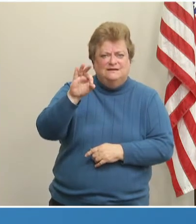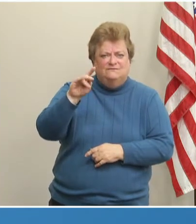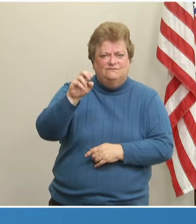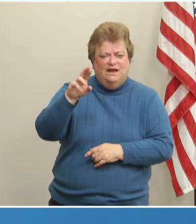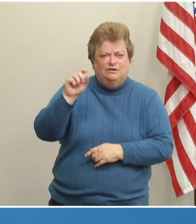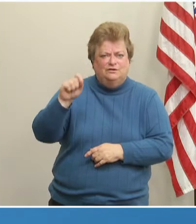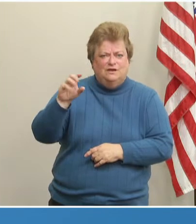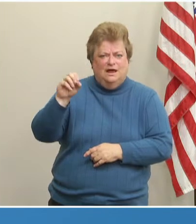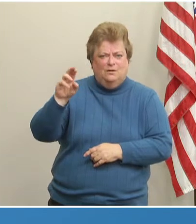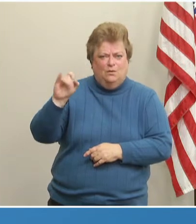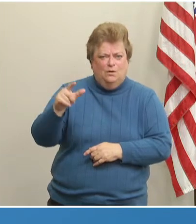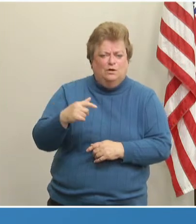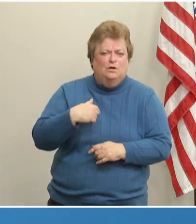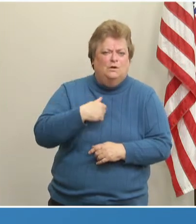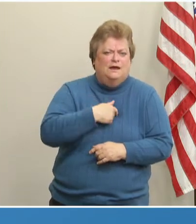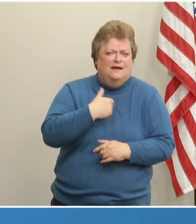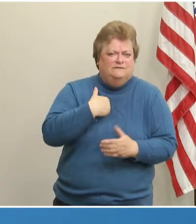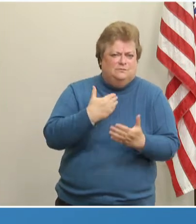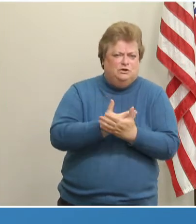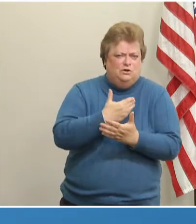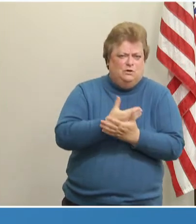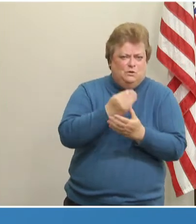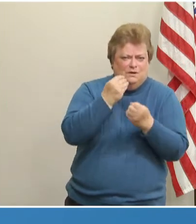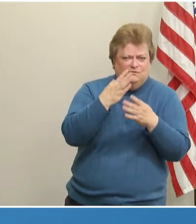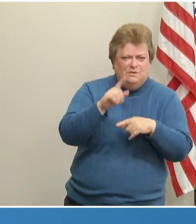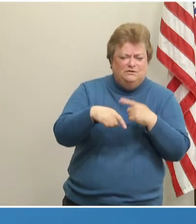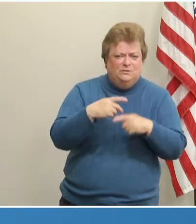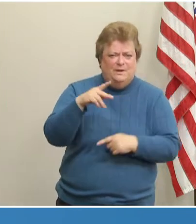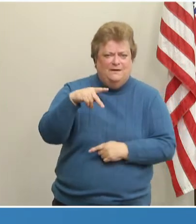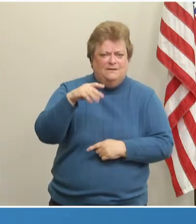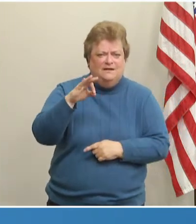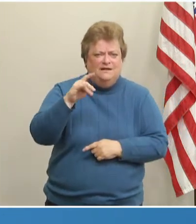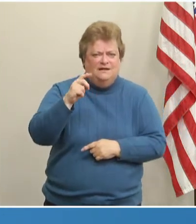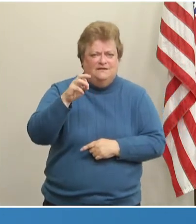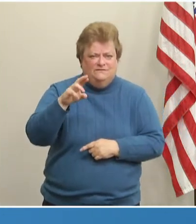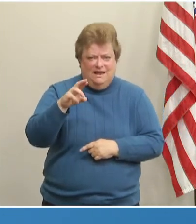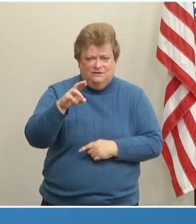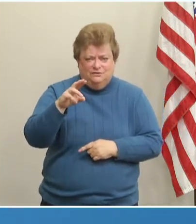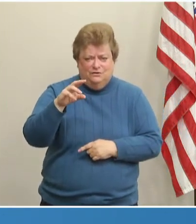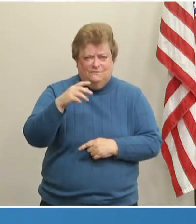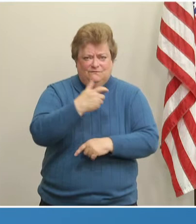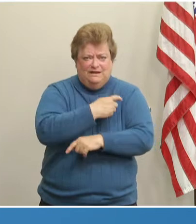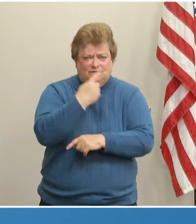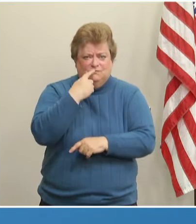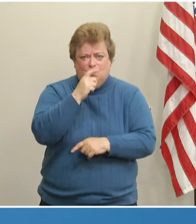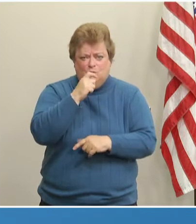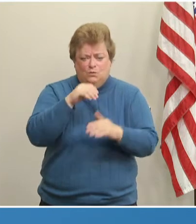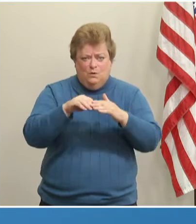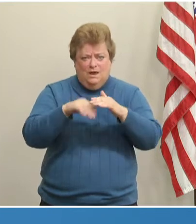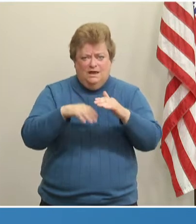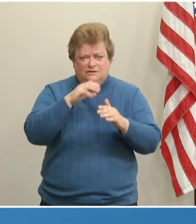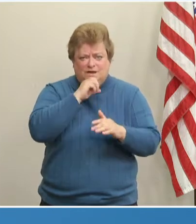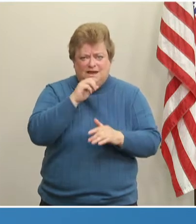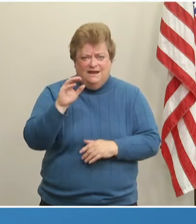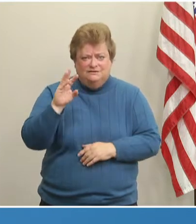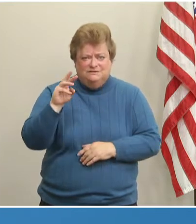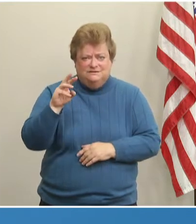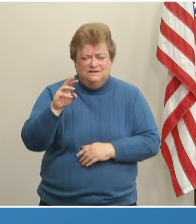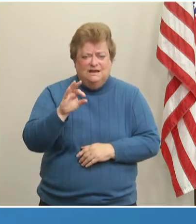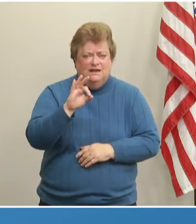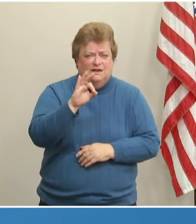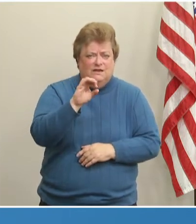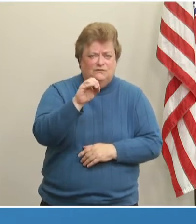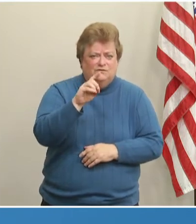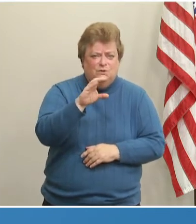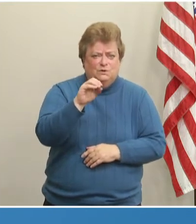We have some new information regarding the Pfizer vaccinations for those under age 16. The Food and Drug